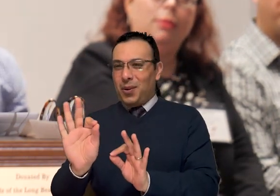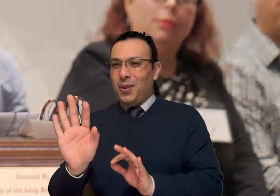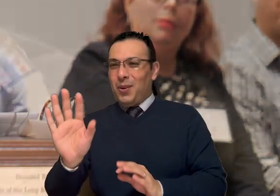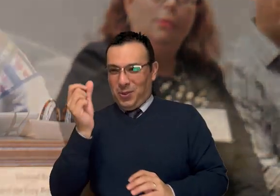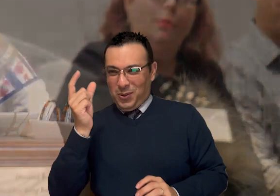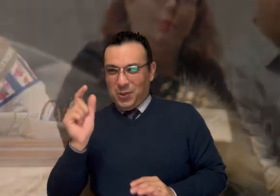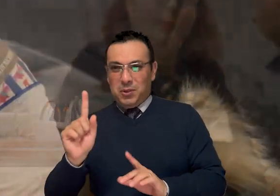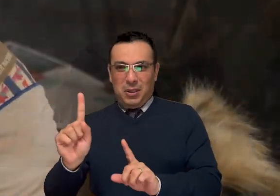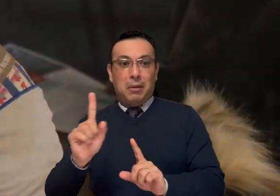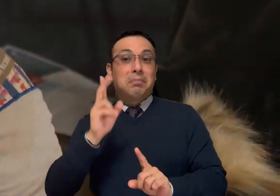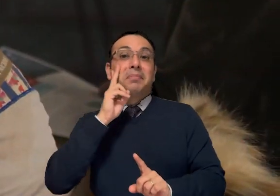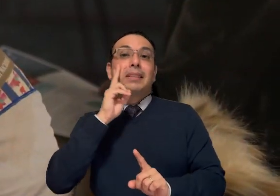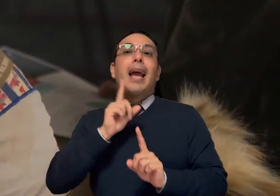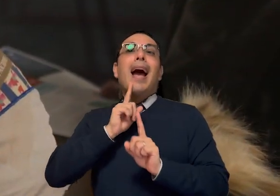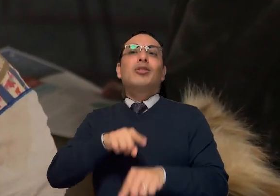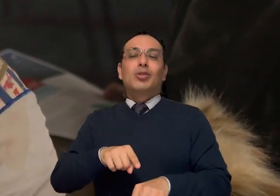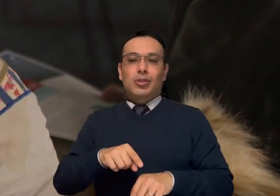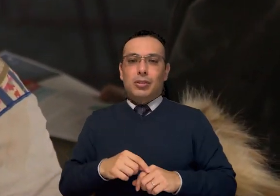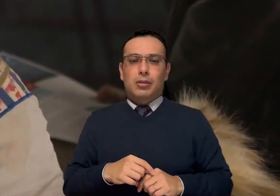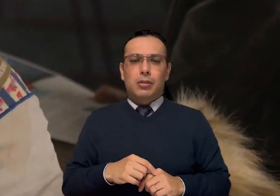Let's just hear. Let's just hear.